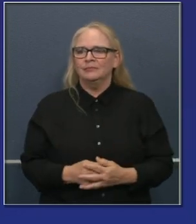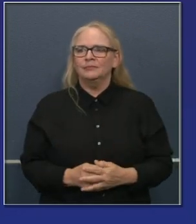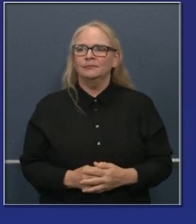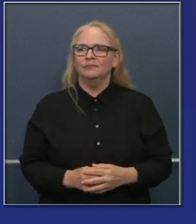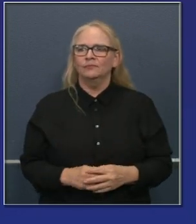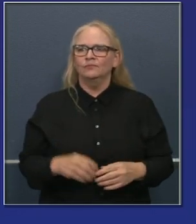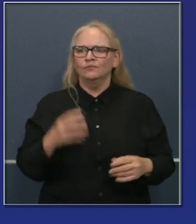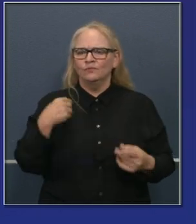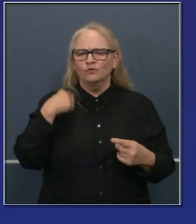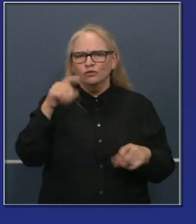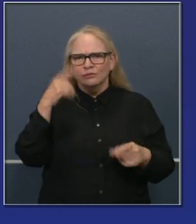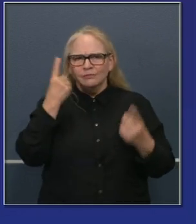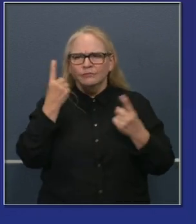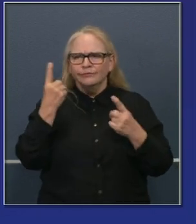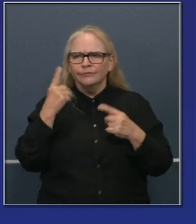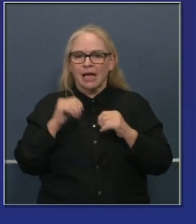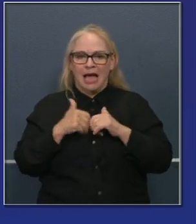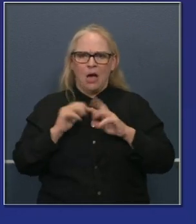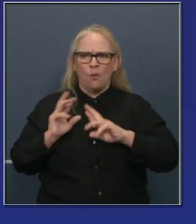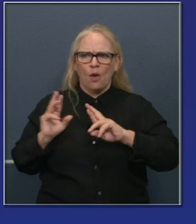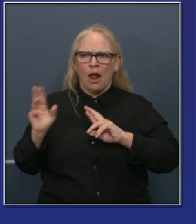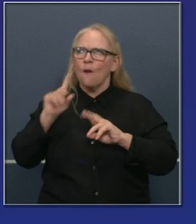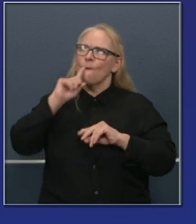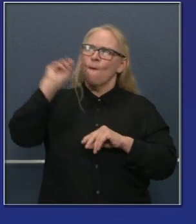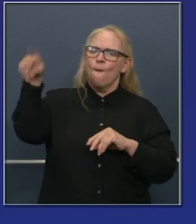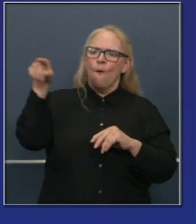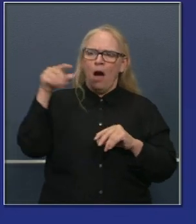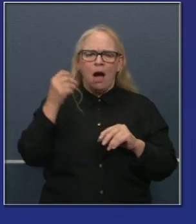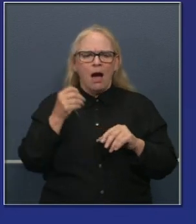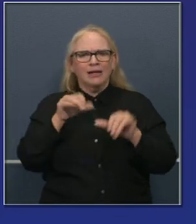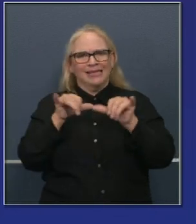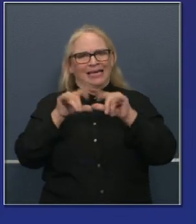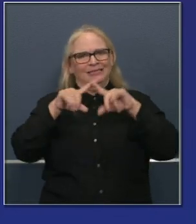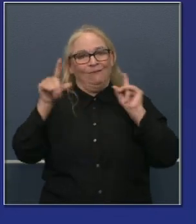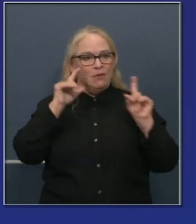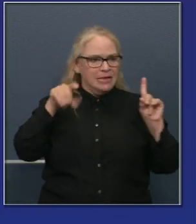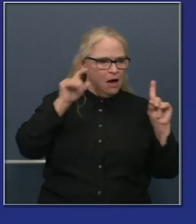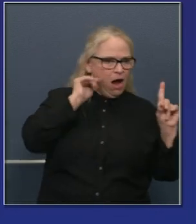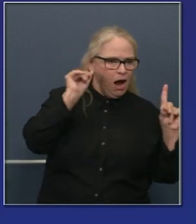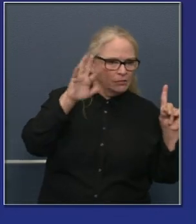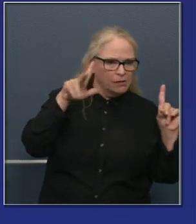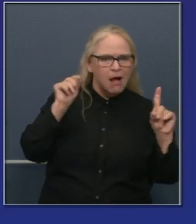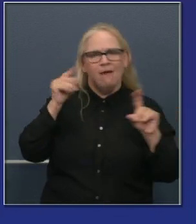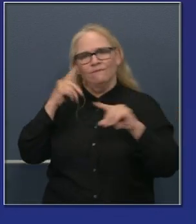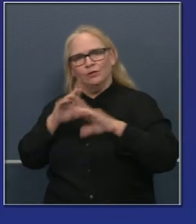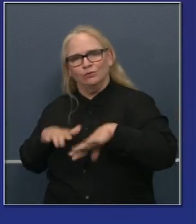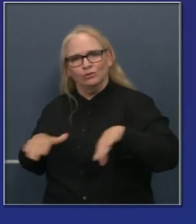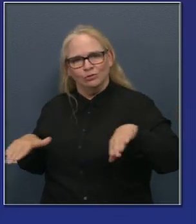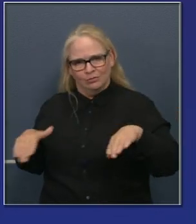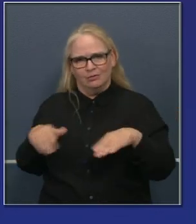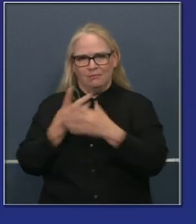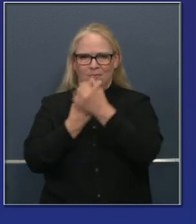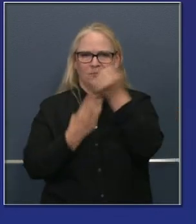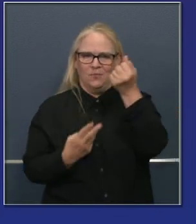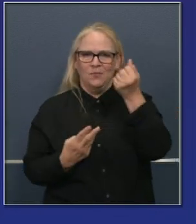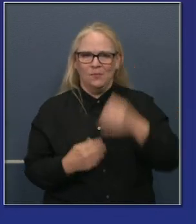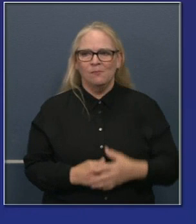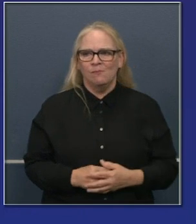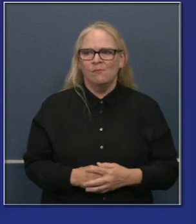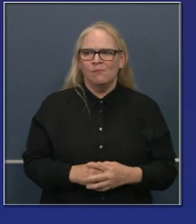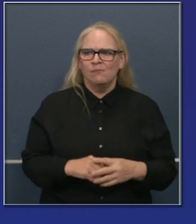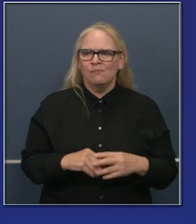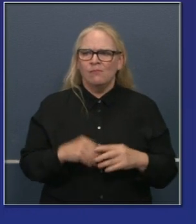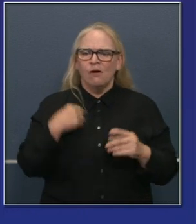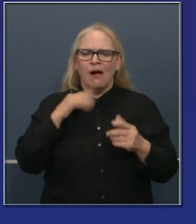next tranche of not only procurement, though we've been in the process of procuring different size masks, but in terms of the distribution of